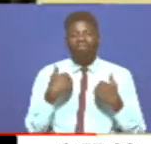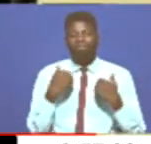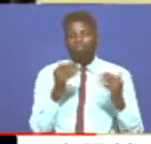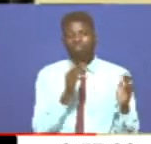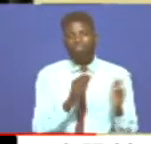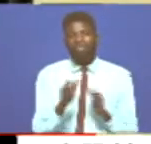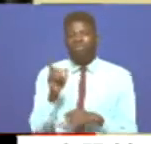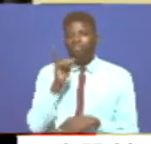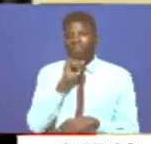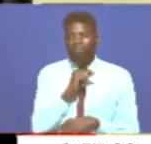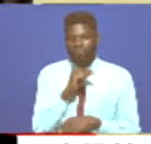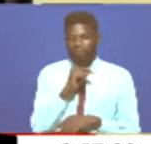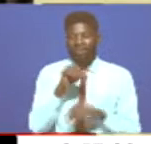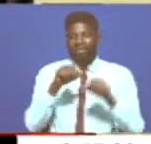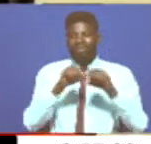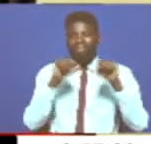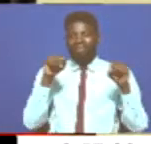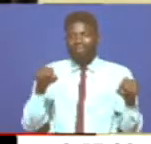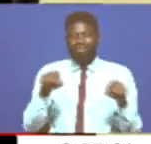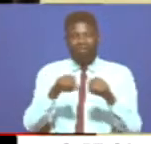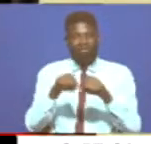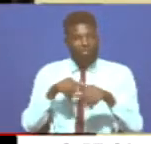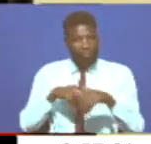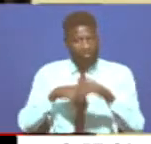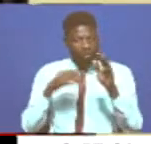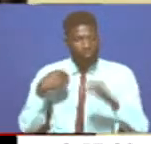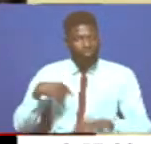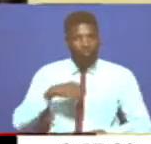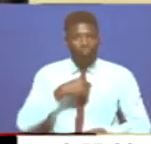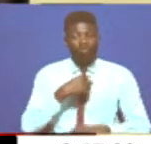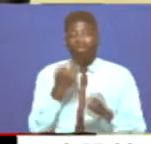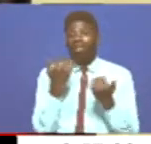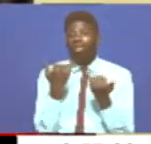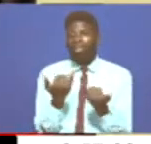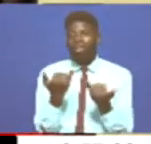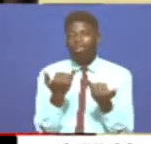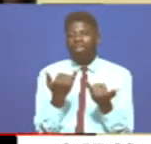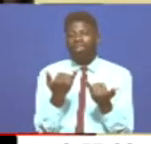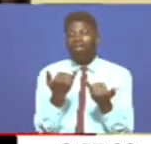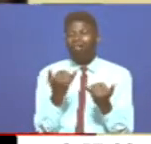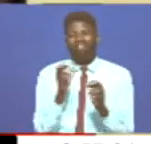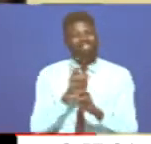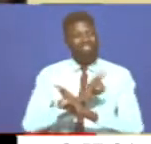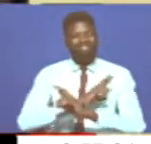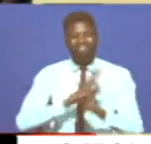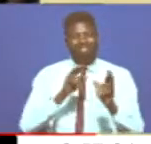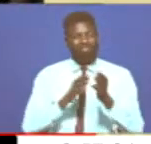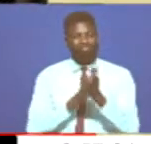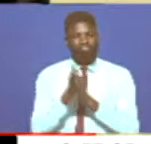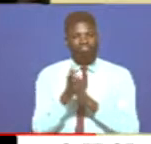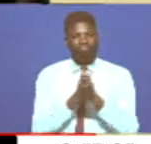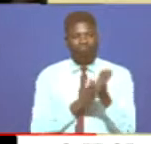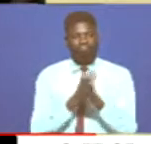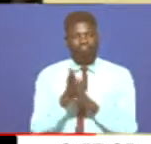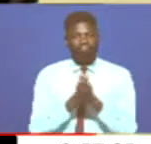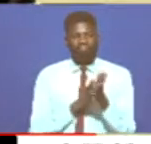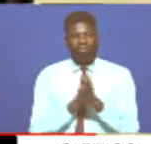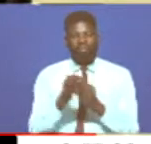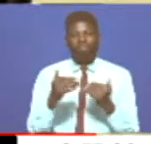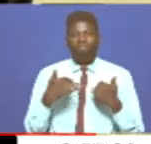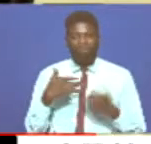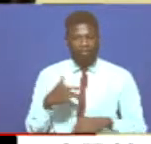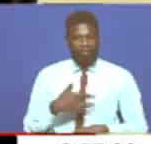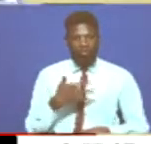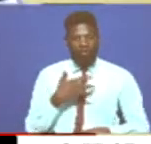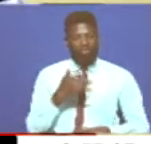through and we've stepped already on the accelerator and we're in the playoff mood.